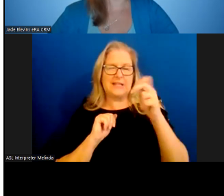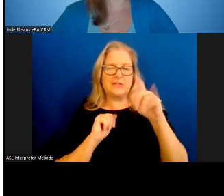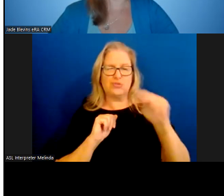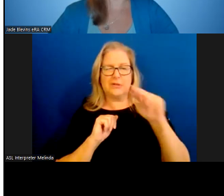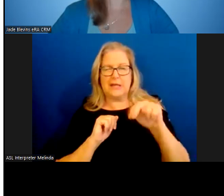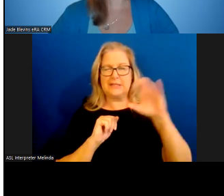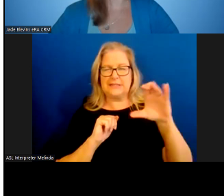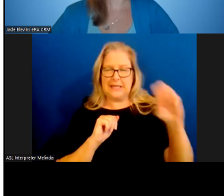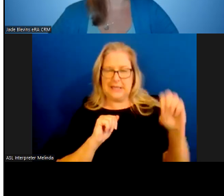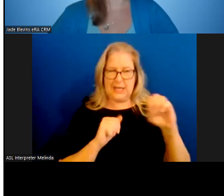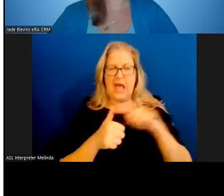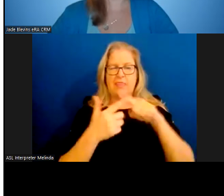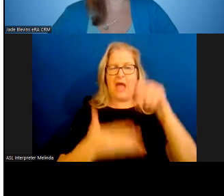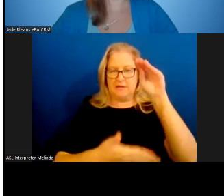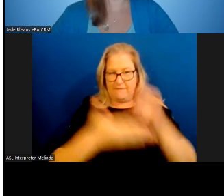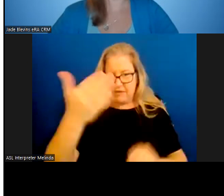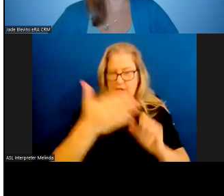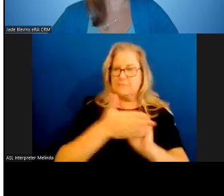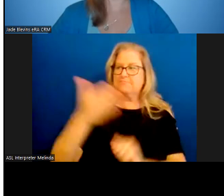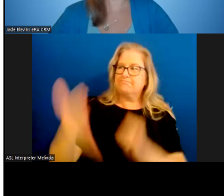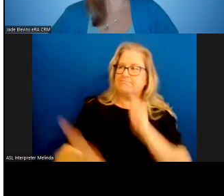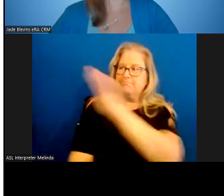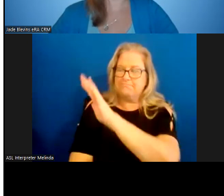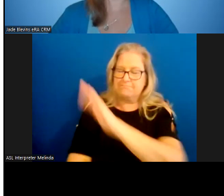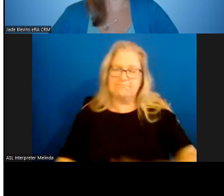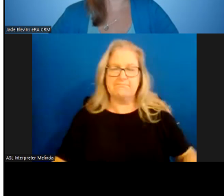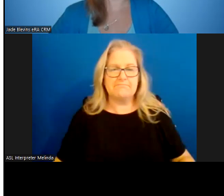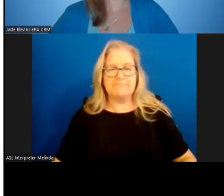complete the form and submit it to NIH.